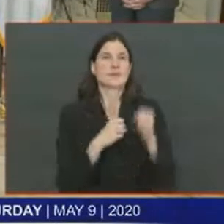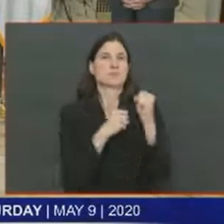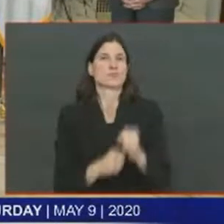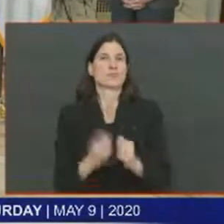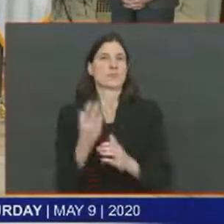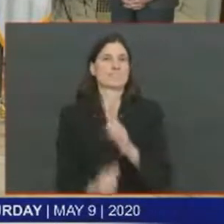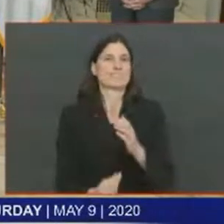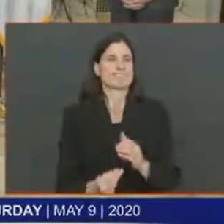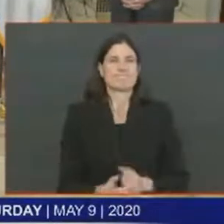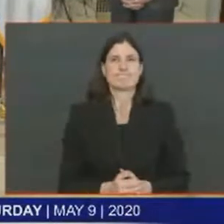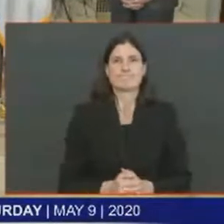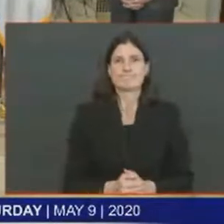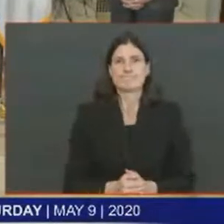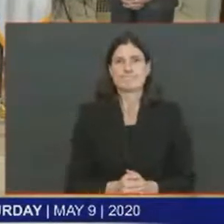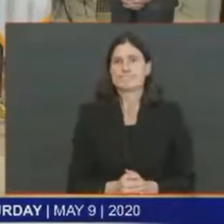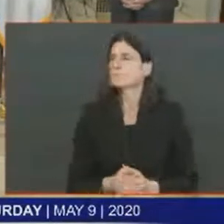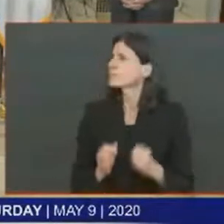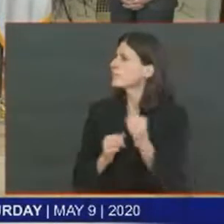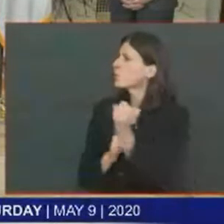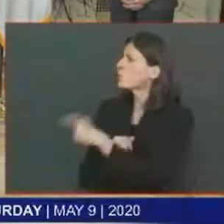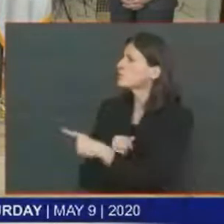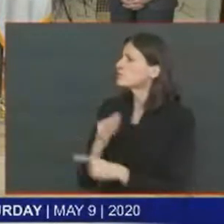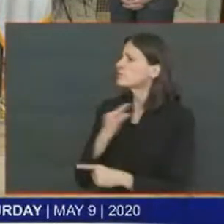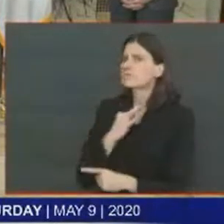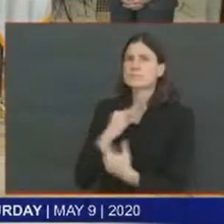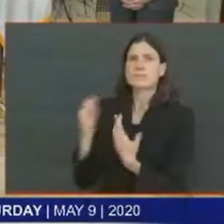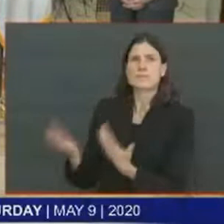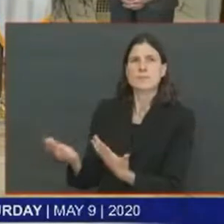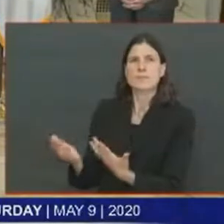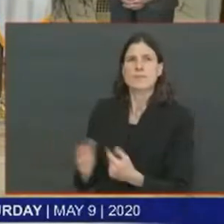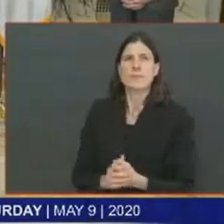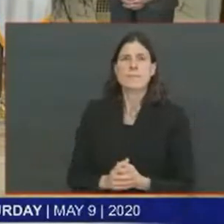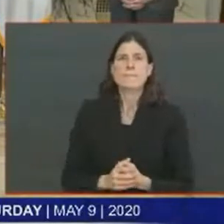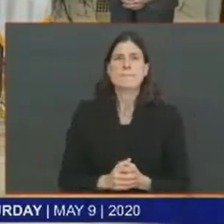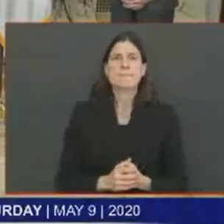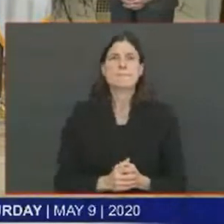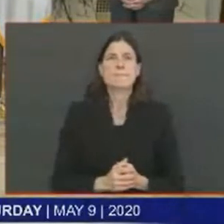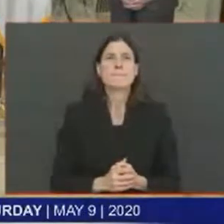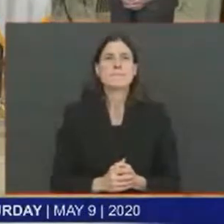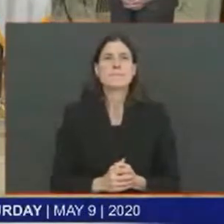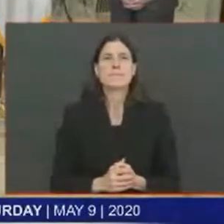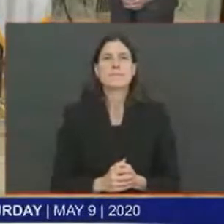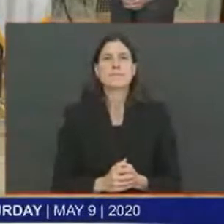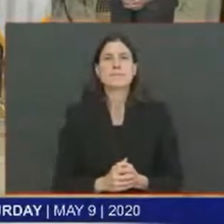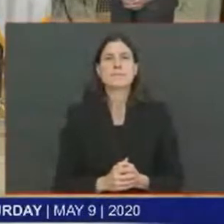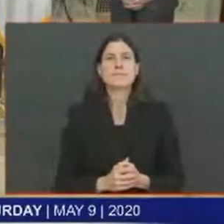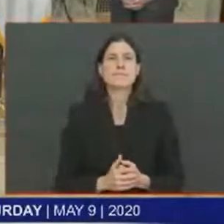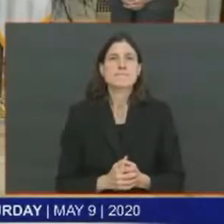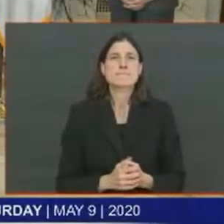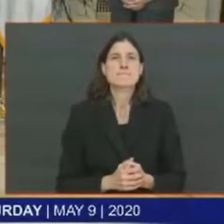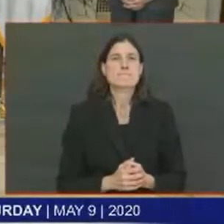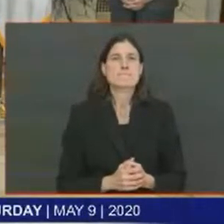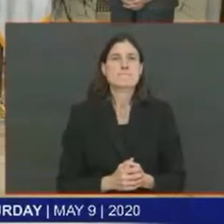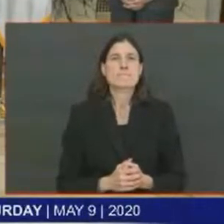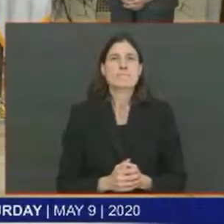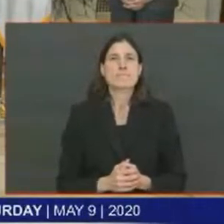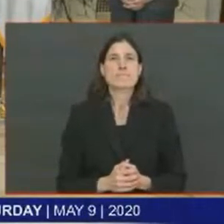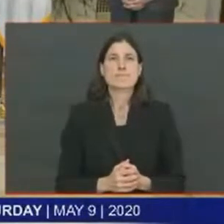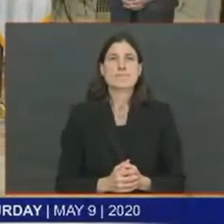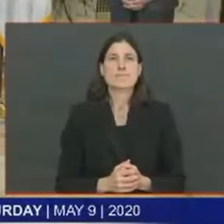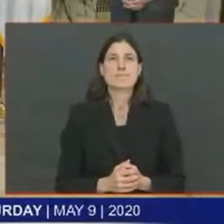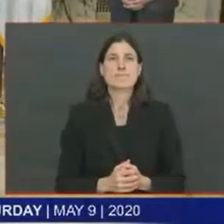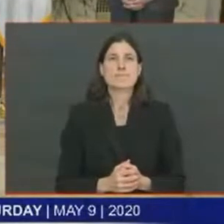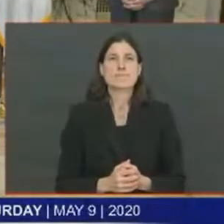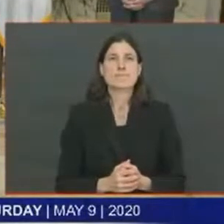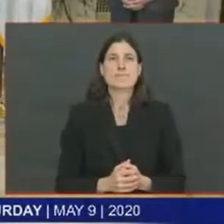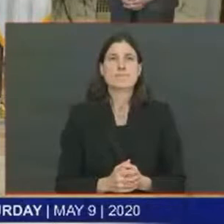Thank you. Our next question is from Richard Asanoff of Convergence RI. The Rhode Island Innovates 2.0 strategy released